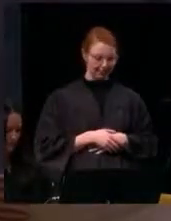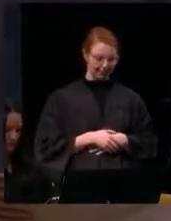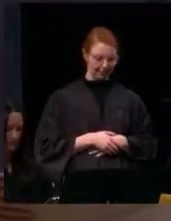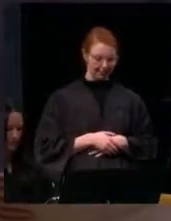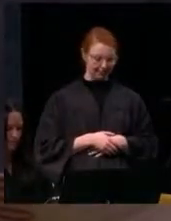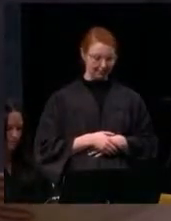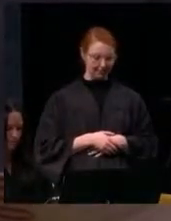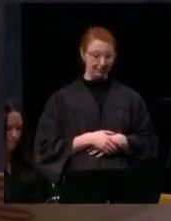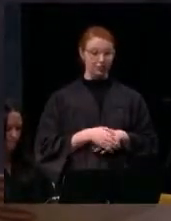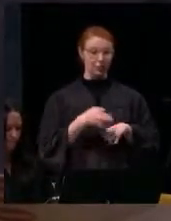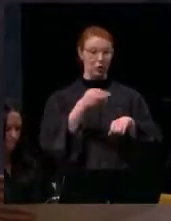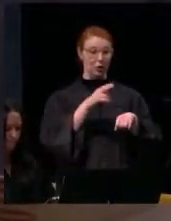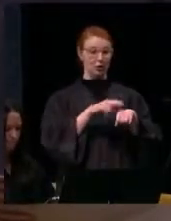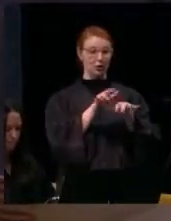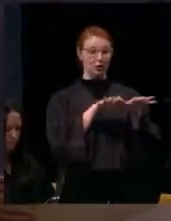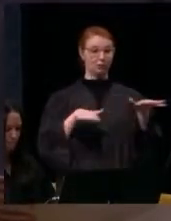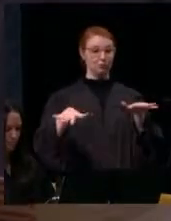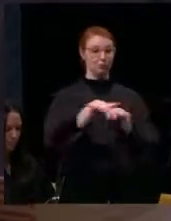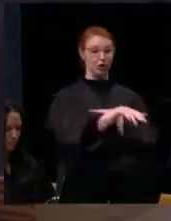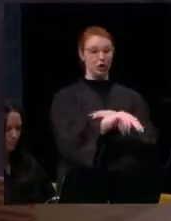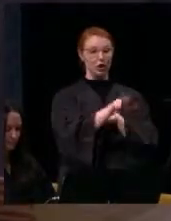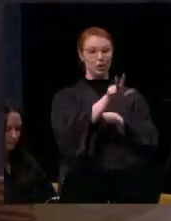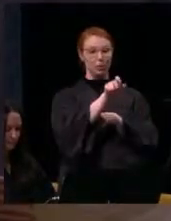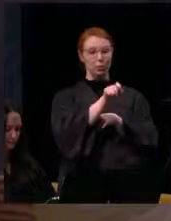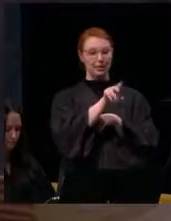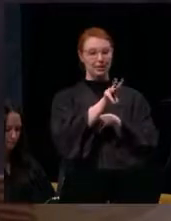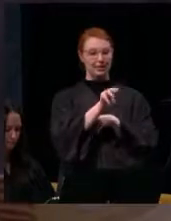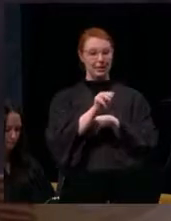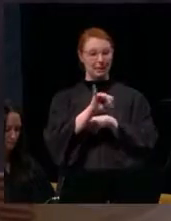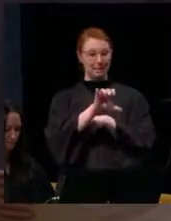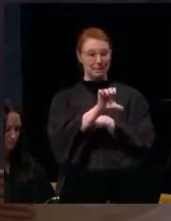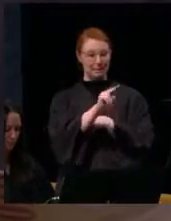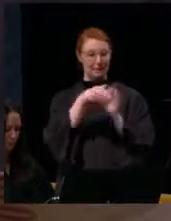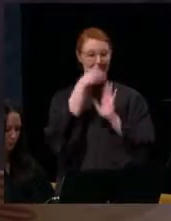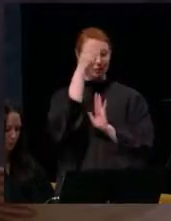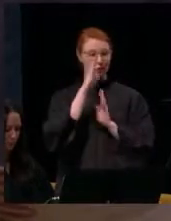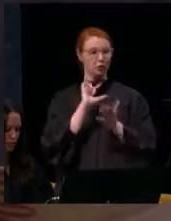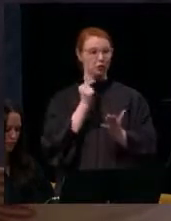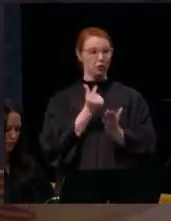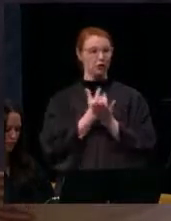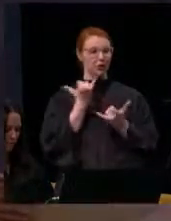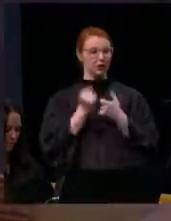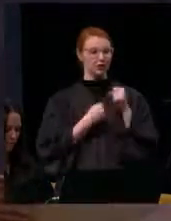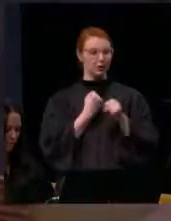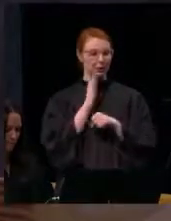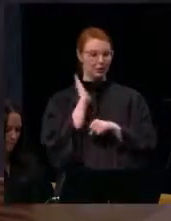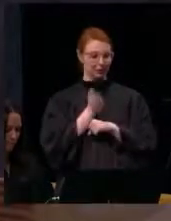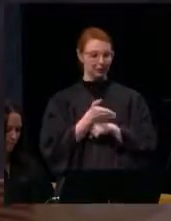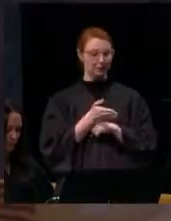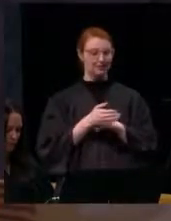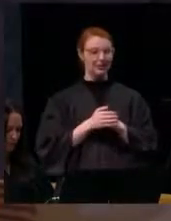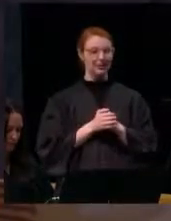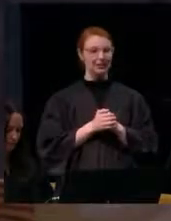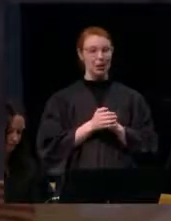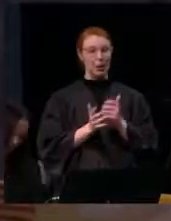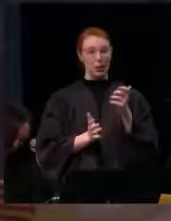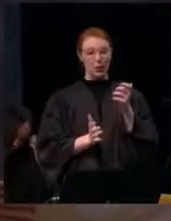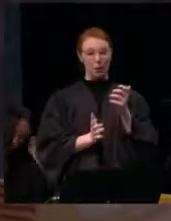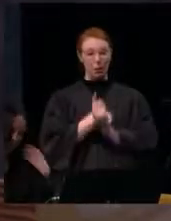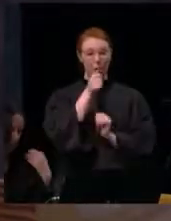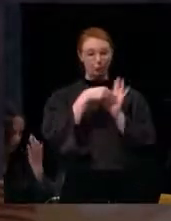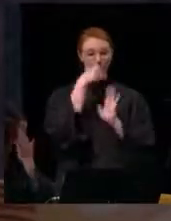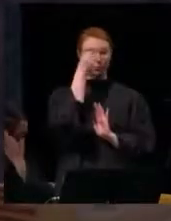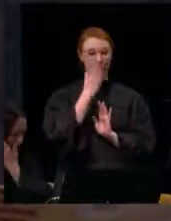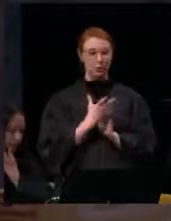Across the nation, around 3.6 million students will graduate high school this year. The greatest percentage of these students will